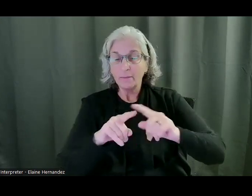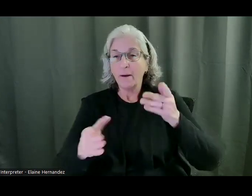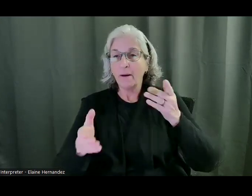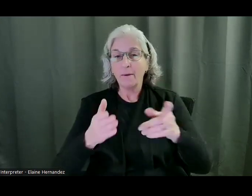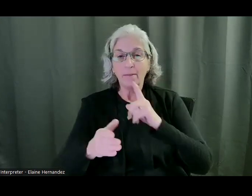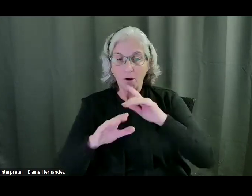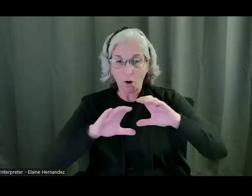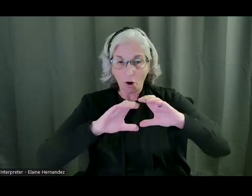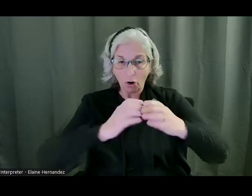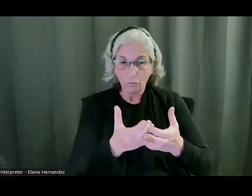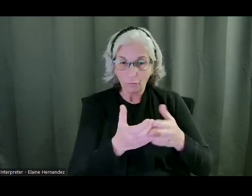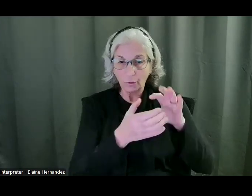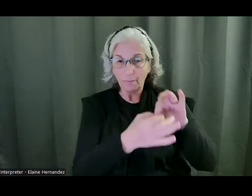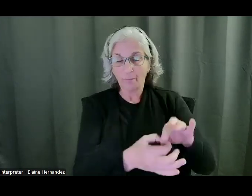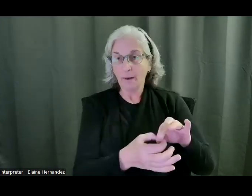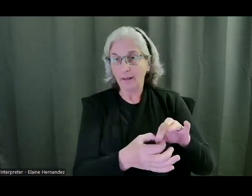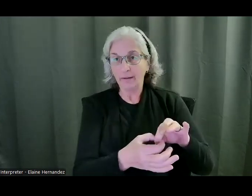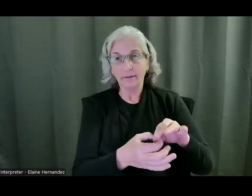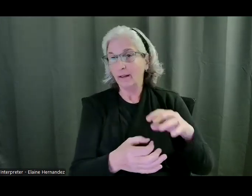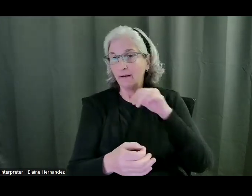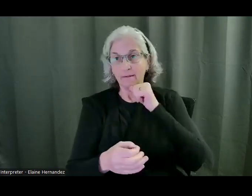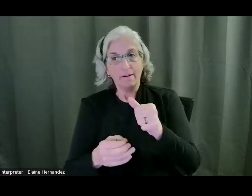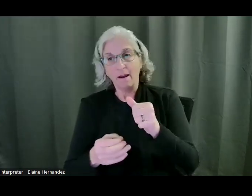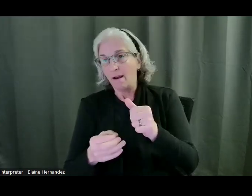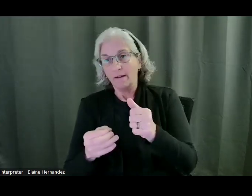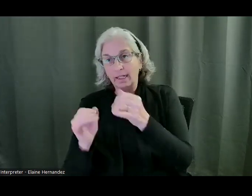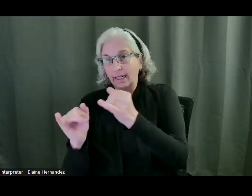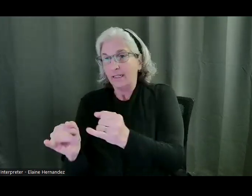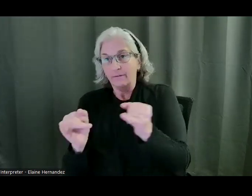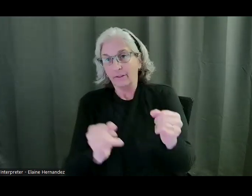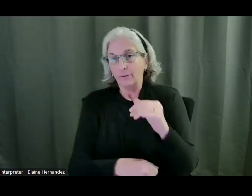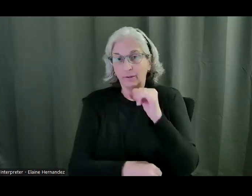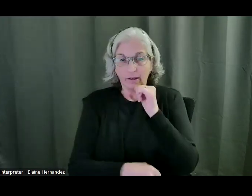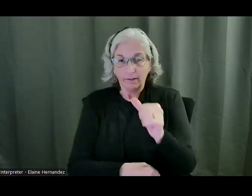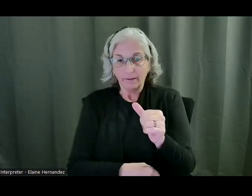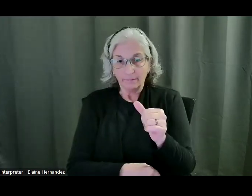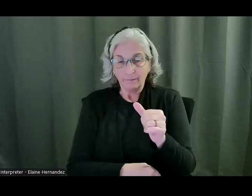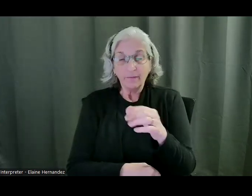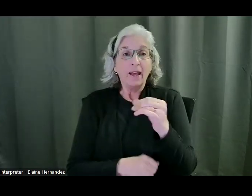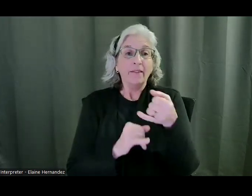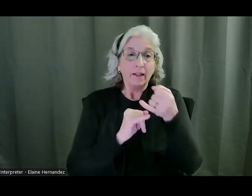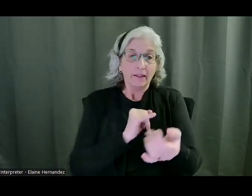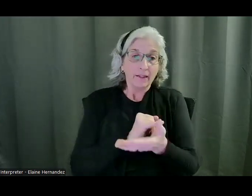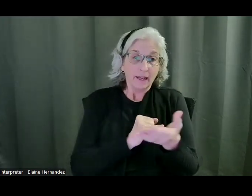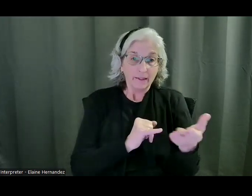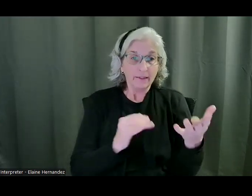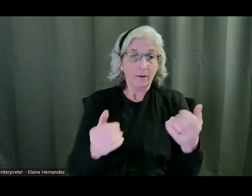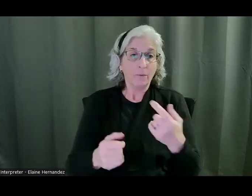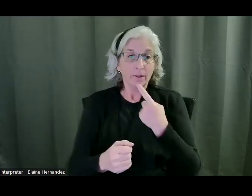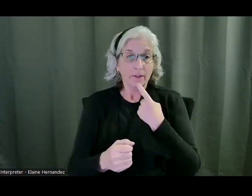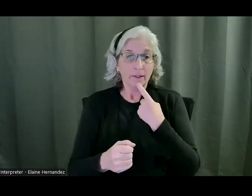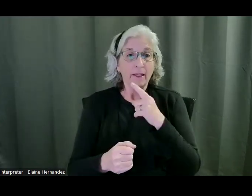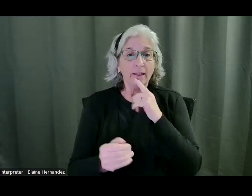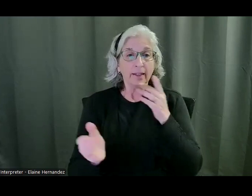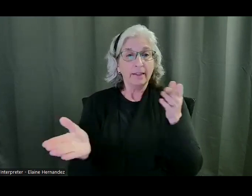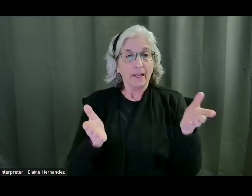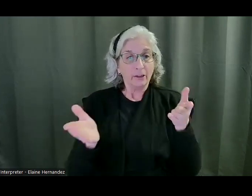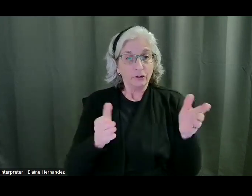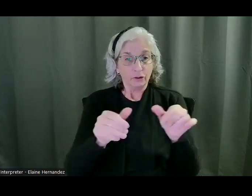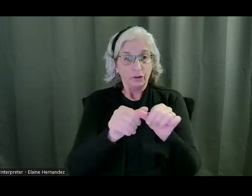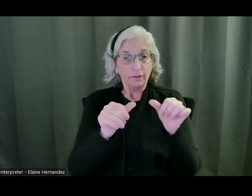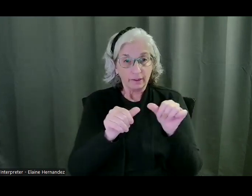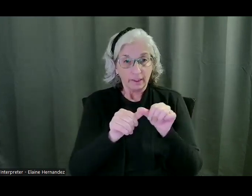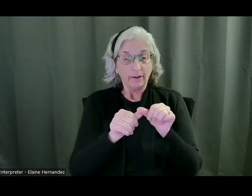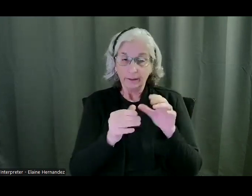not community or individualized. Okay. And then the last thing I want to point out is service areas, and this is another one